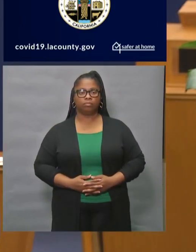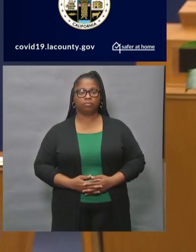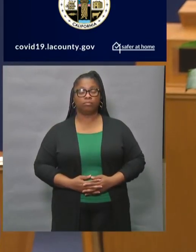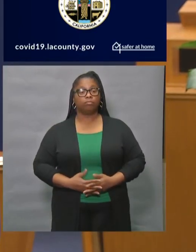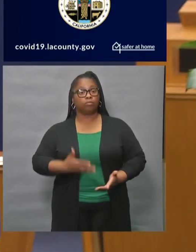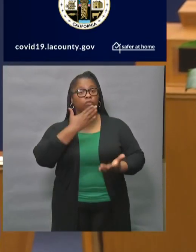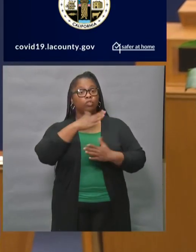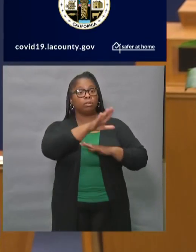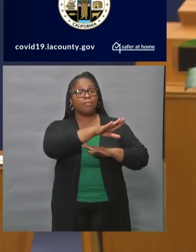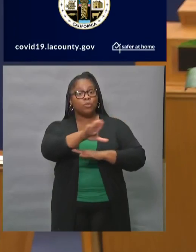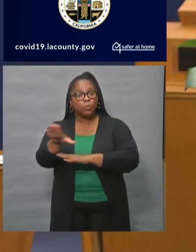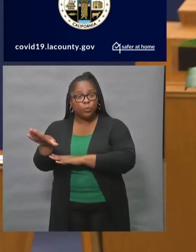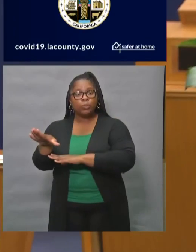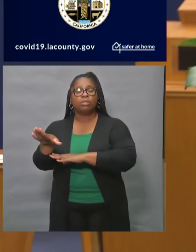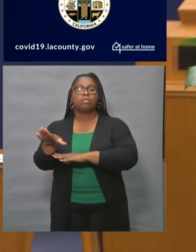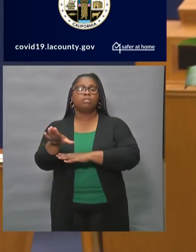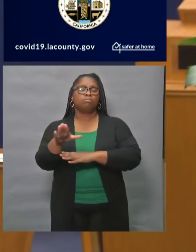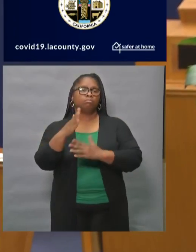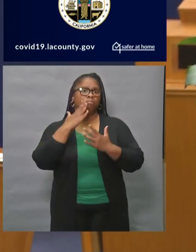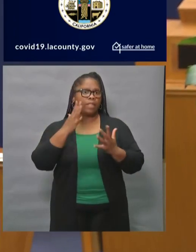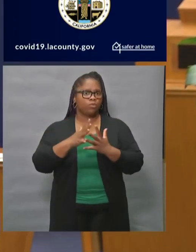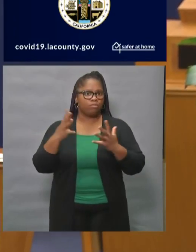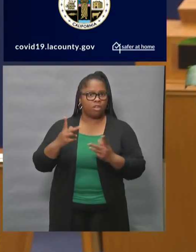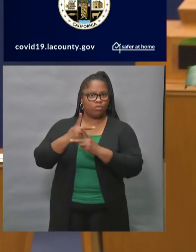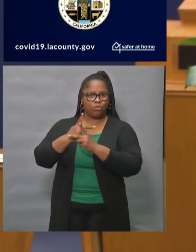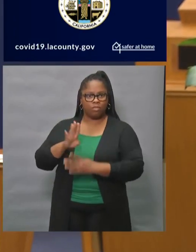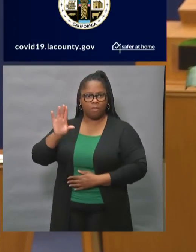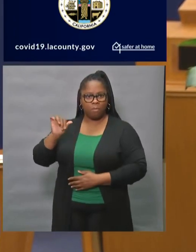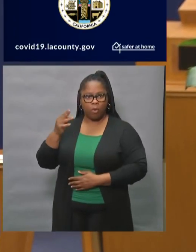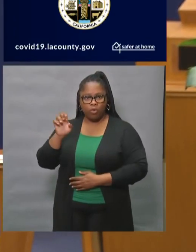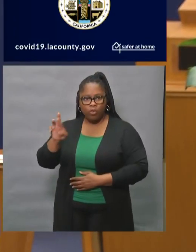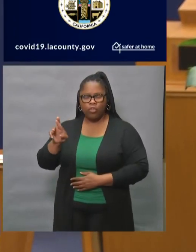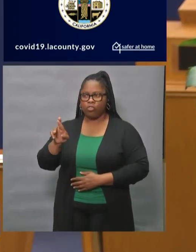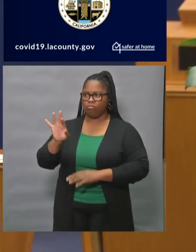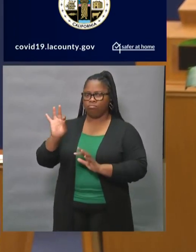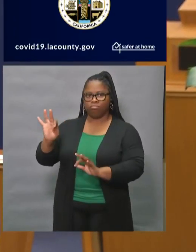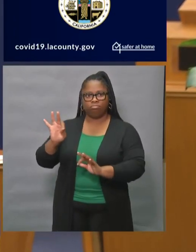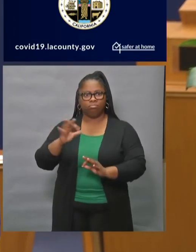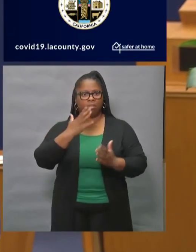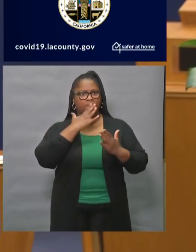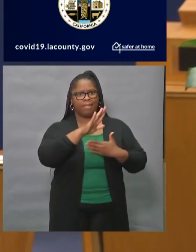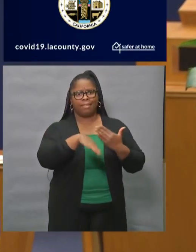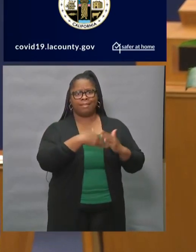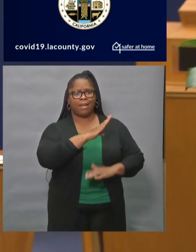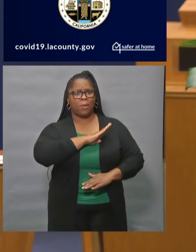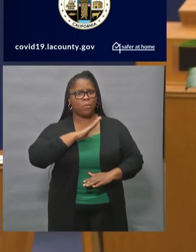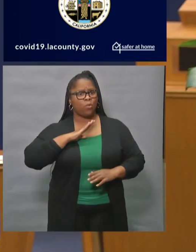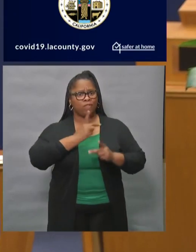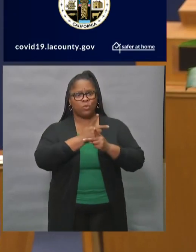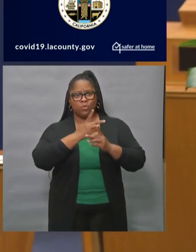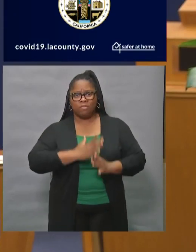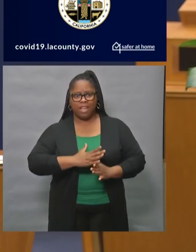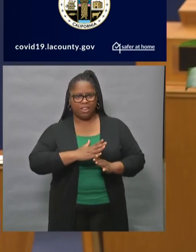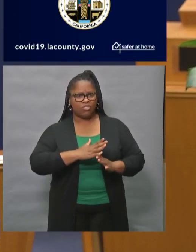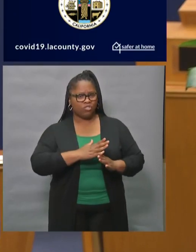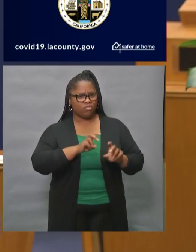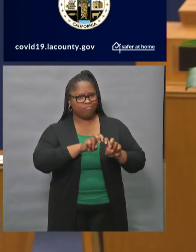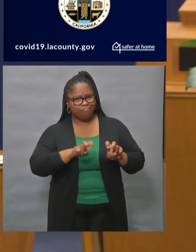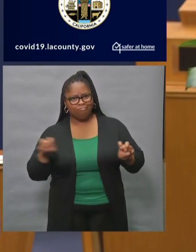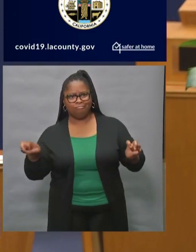Good afternoon, everyone, and thank you so much, Supervisor Barger, and I want to thank the entire Board of Supervisors as well. These